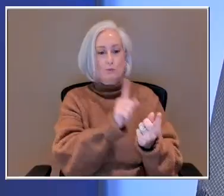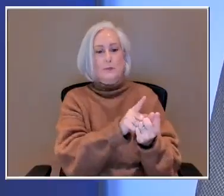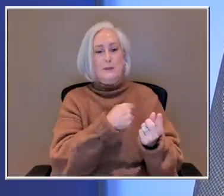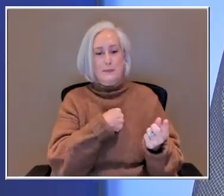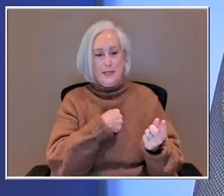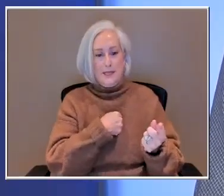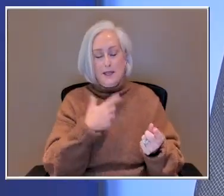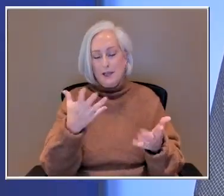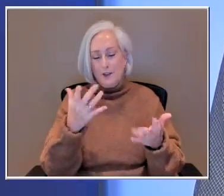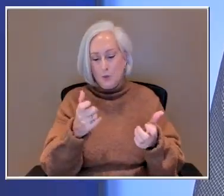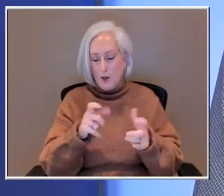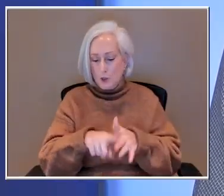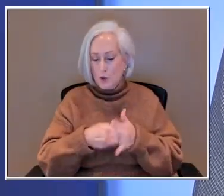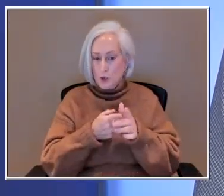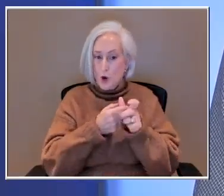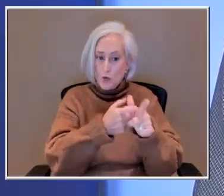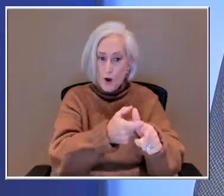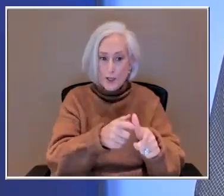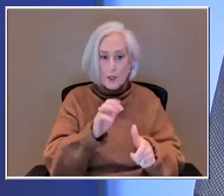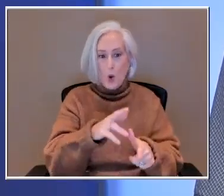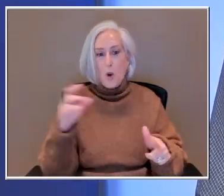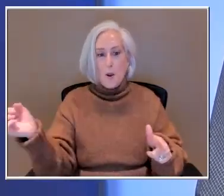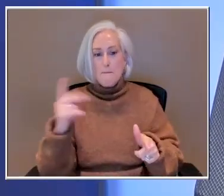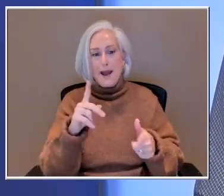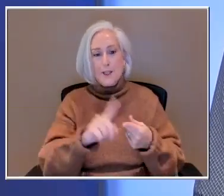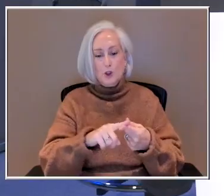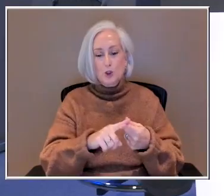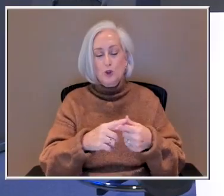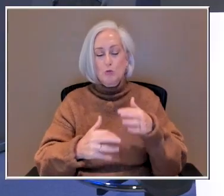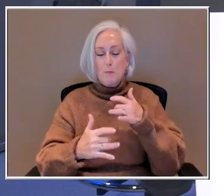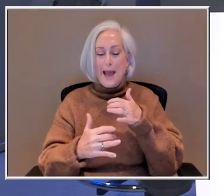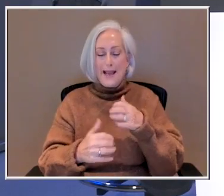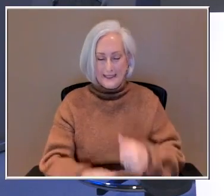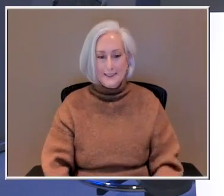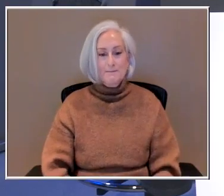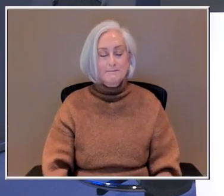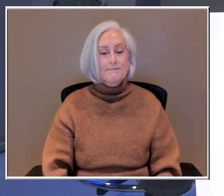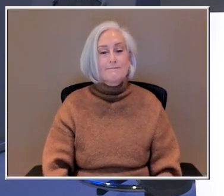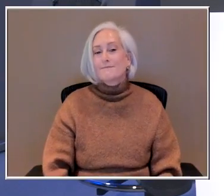so we kind of had an on again, off again relationship. And he really didn't. There's not